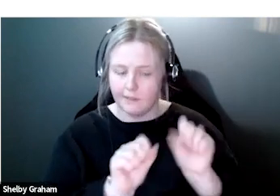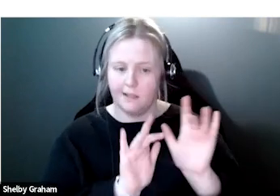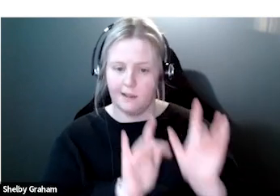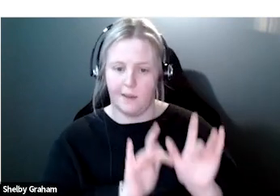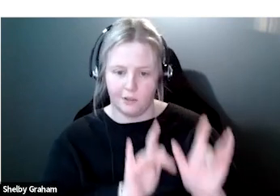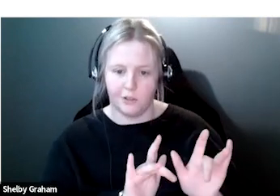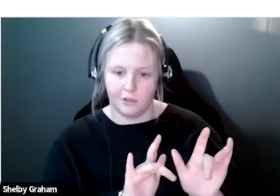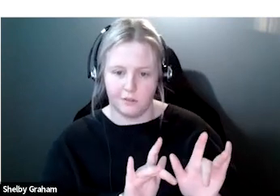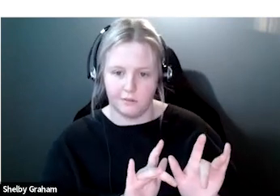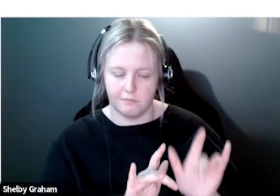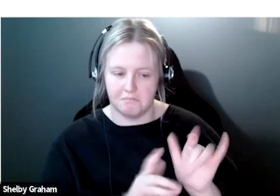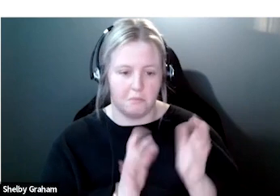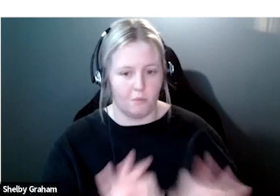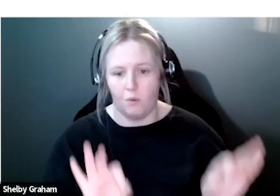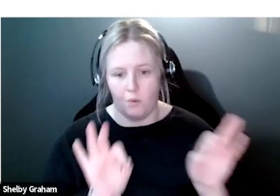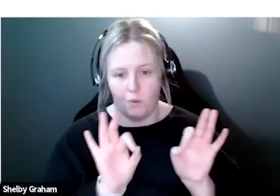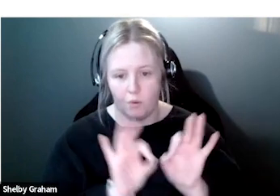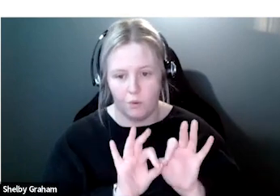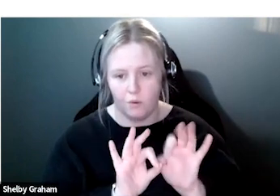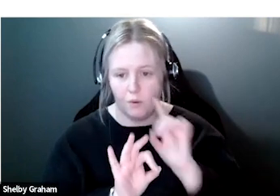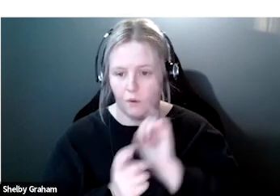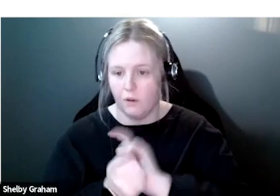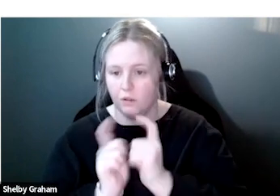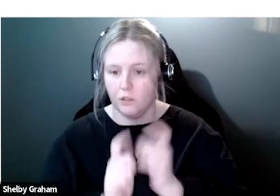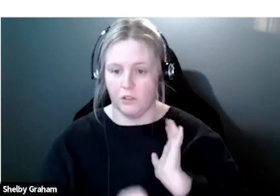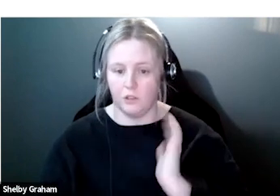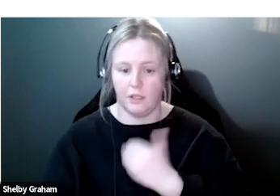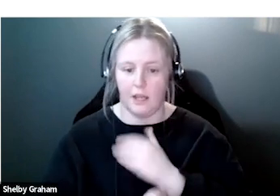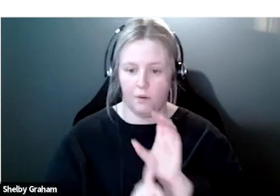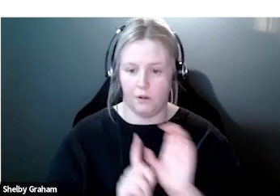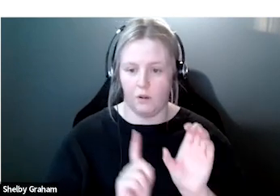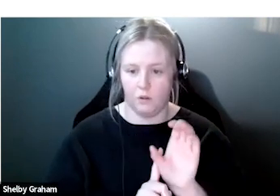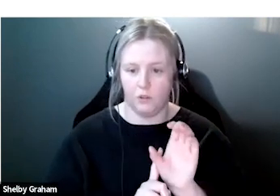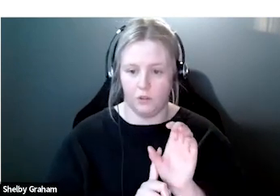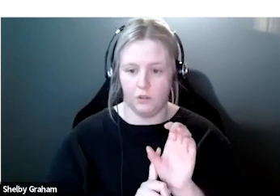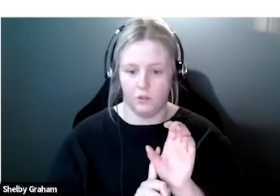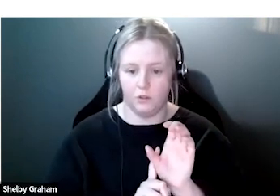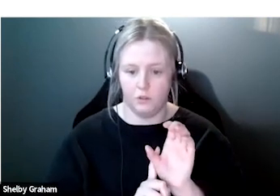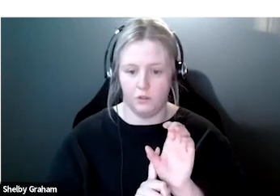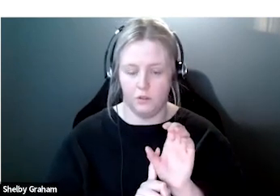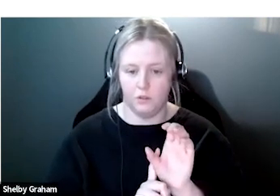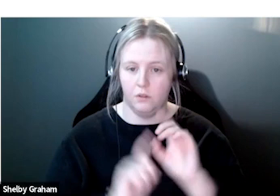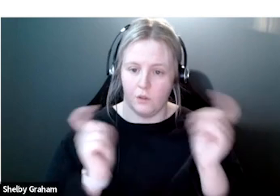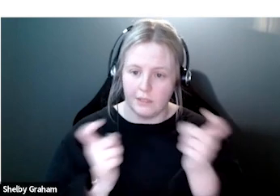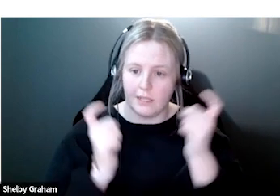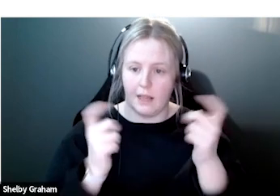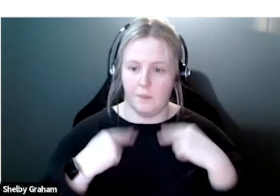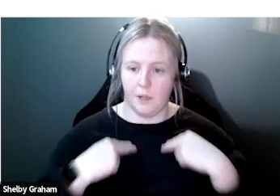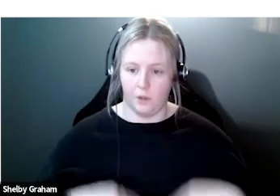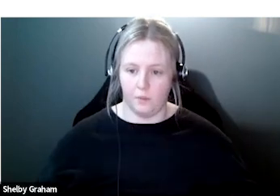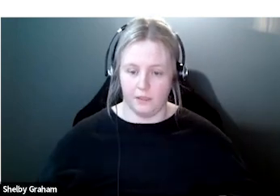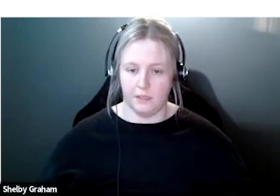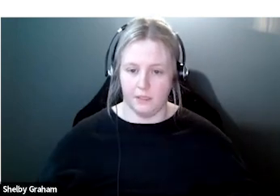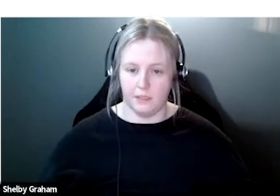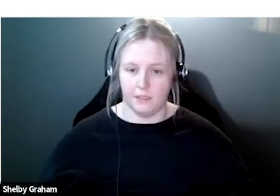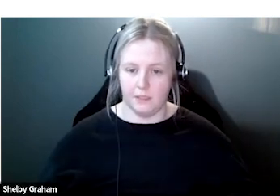It's one of the most important pieces of shifting our culture to celebrating humans instead of punishing them for